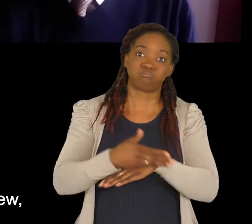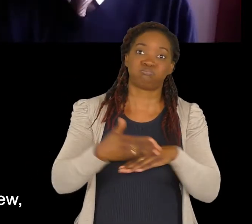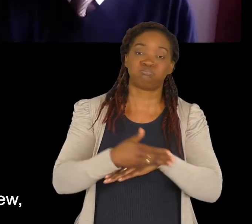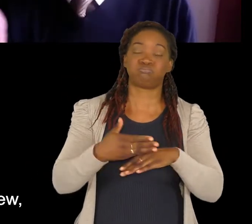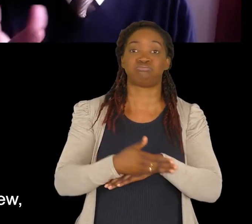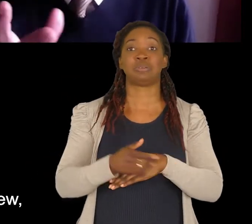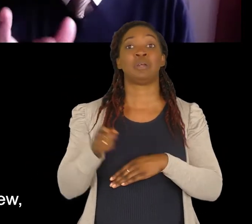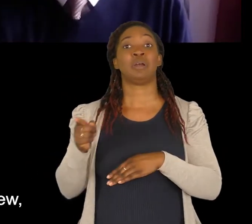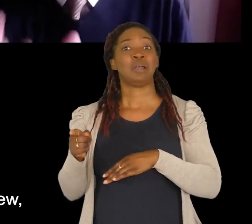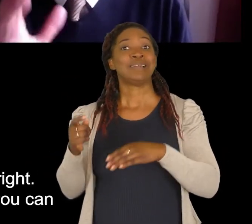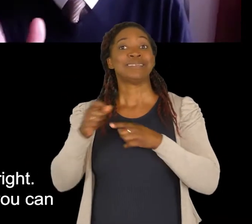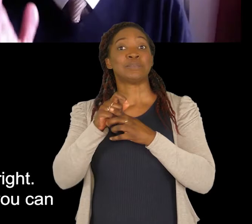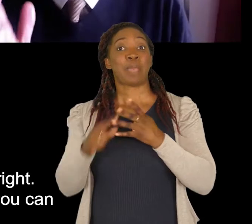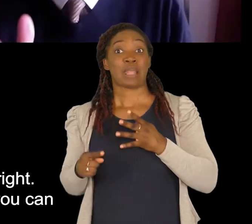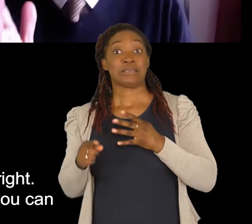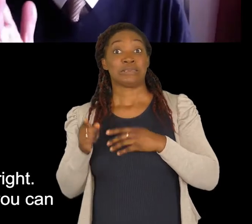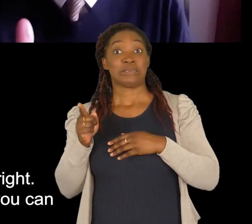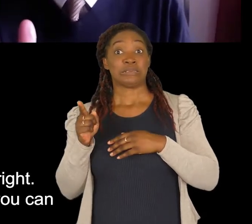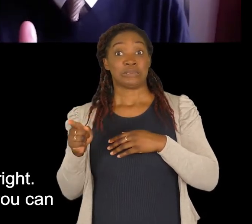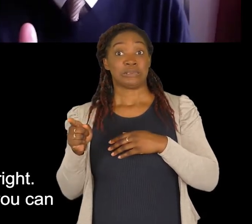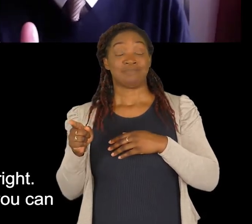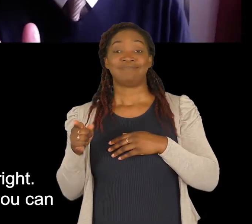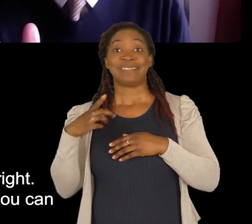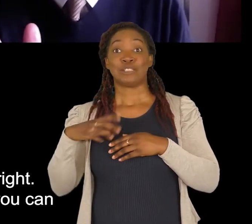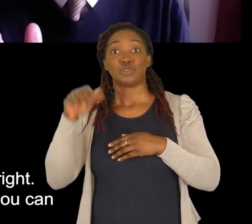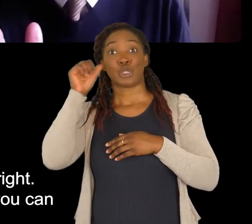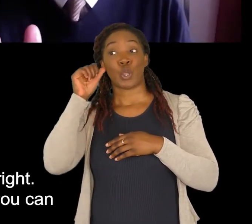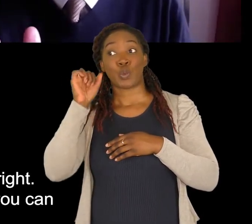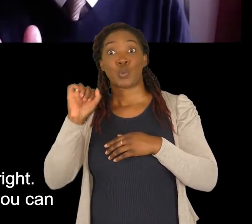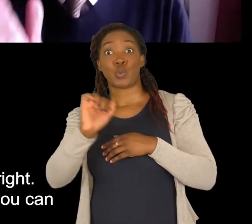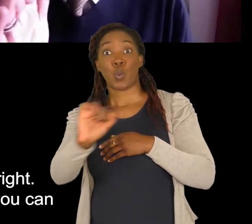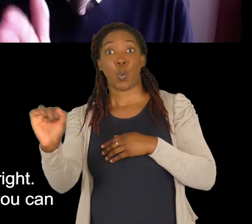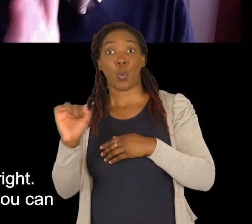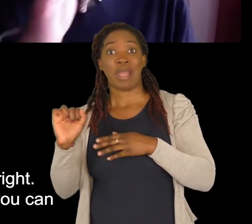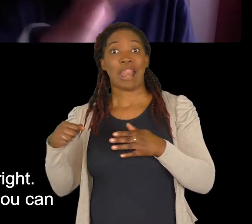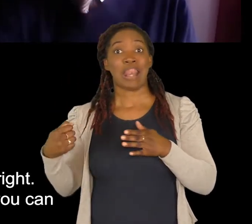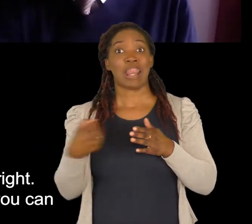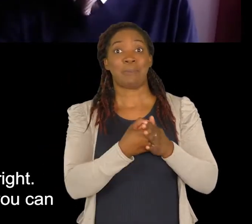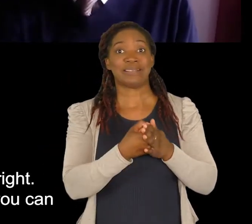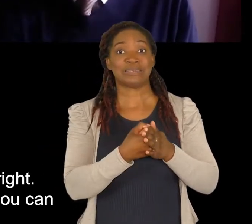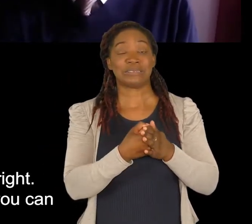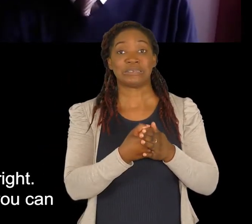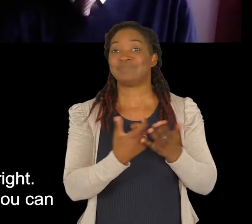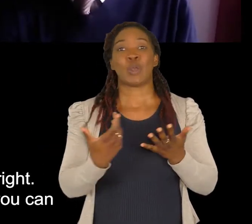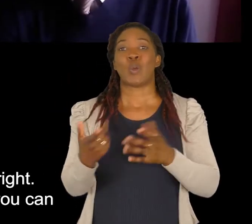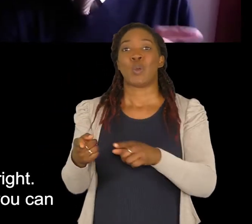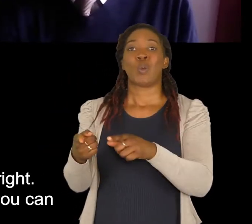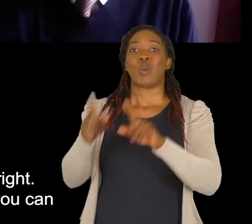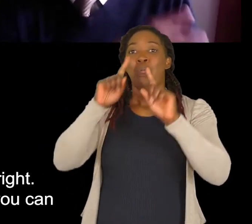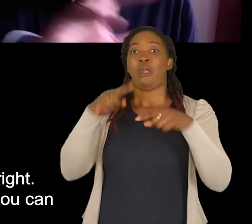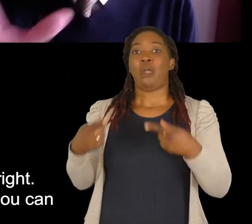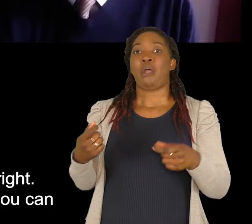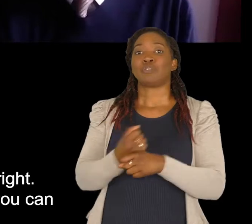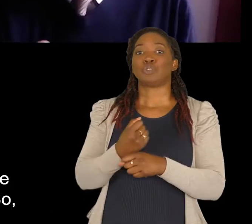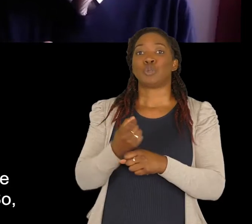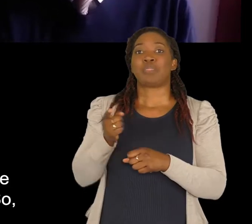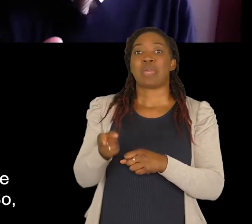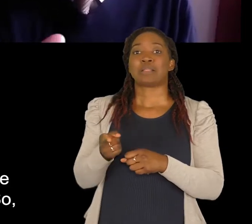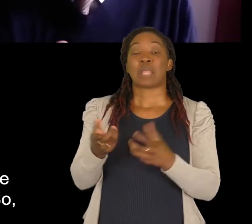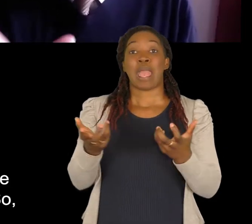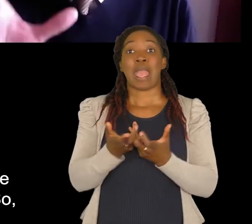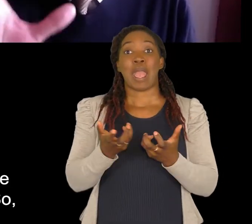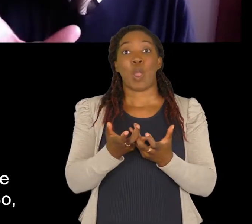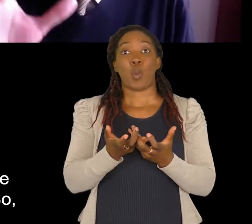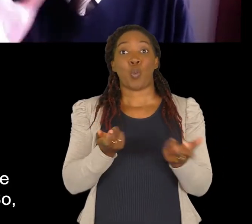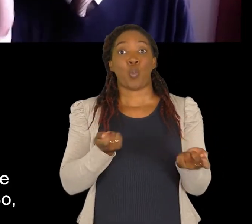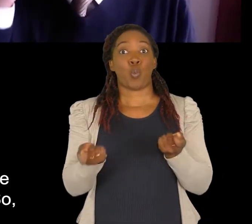from a disability point of view, you need to know what your limitations are, right? You need to know what you can't do and how you can